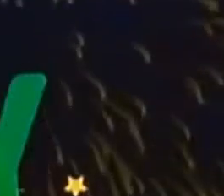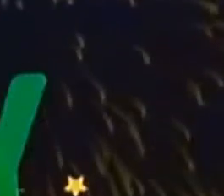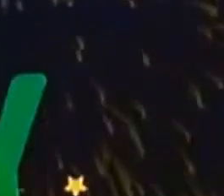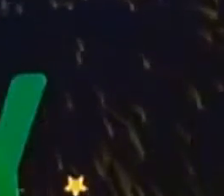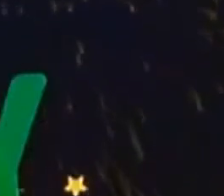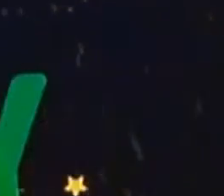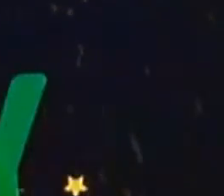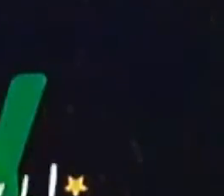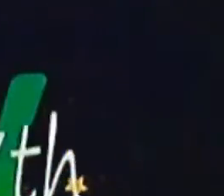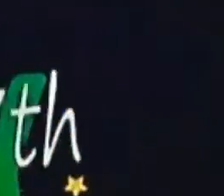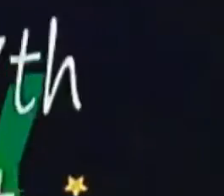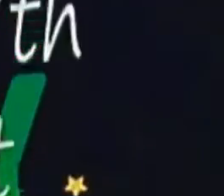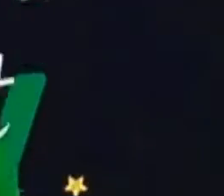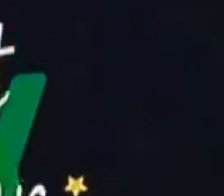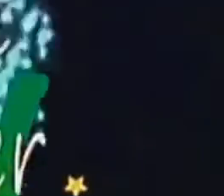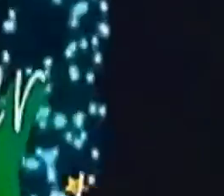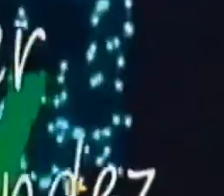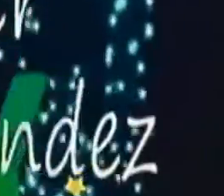Have a great day today.